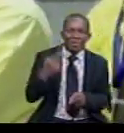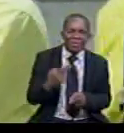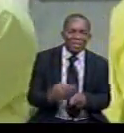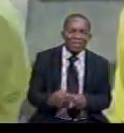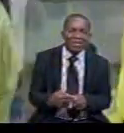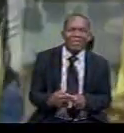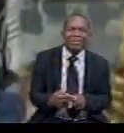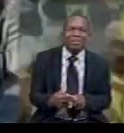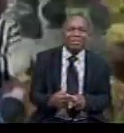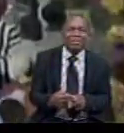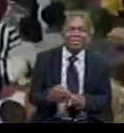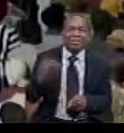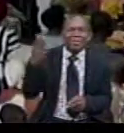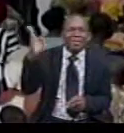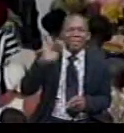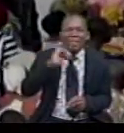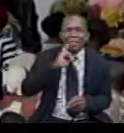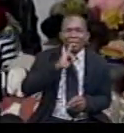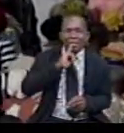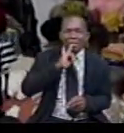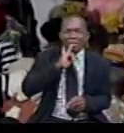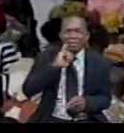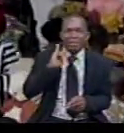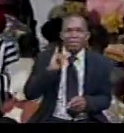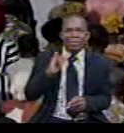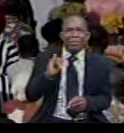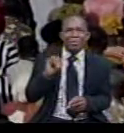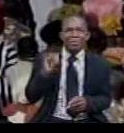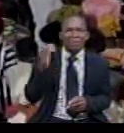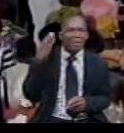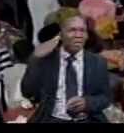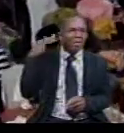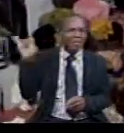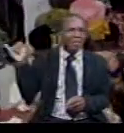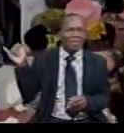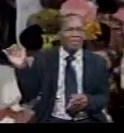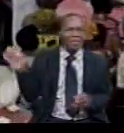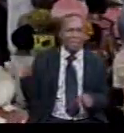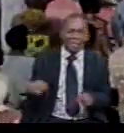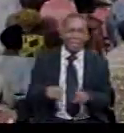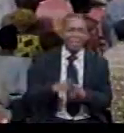worth. It sounds like